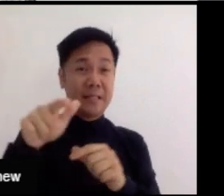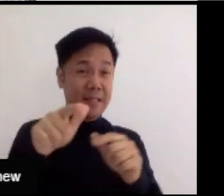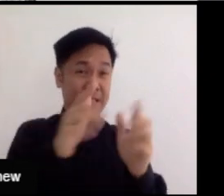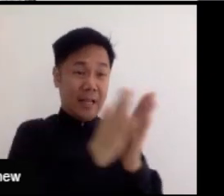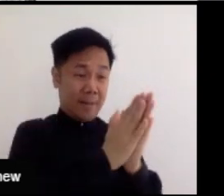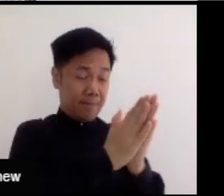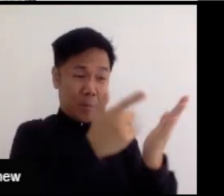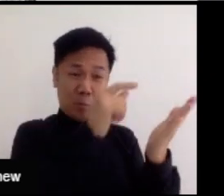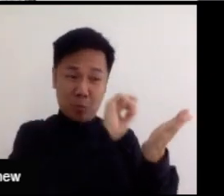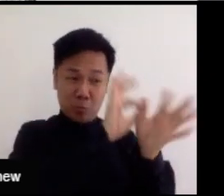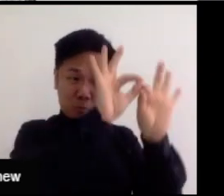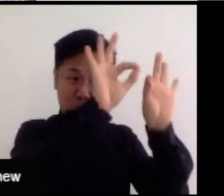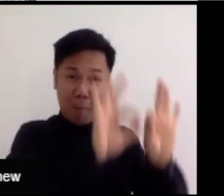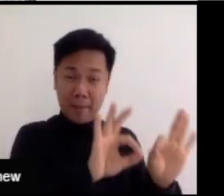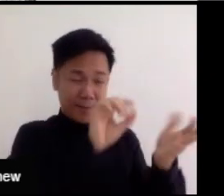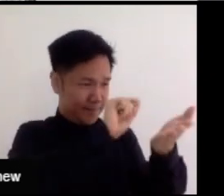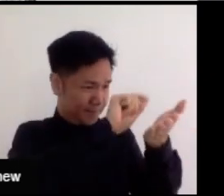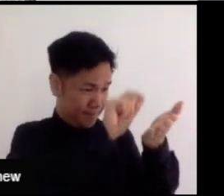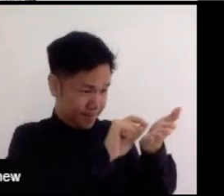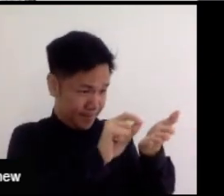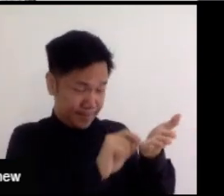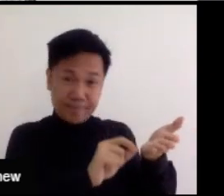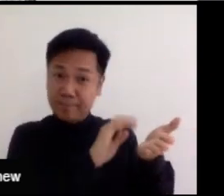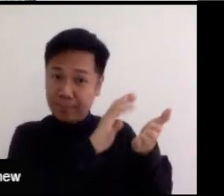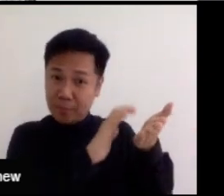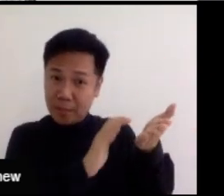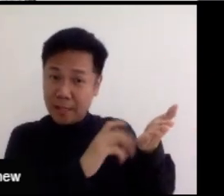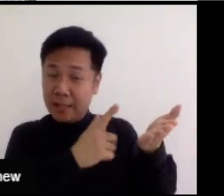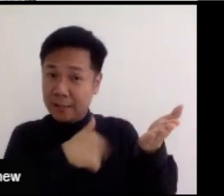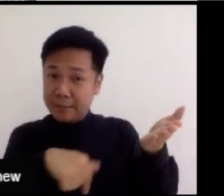that we had explained that the